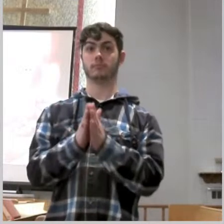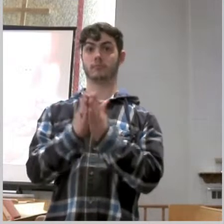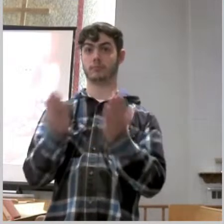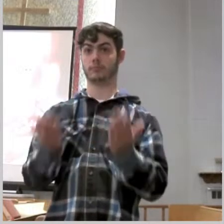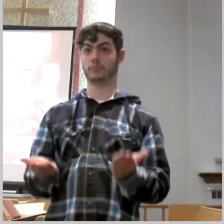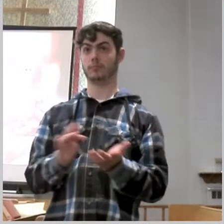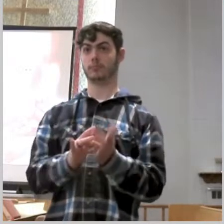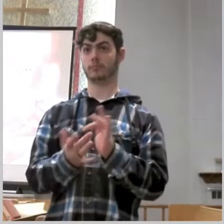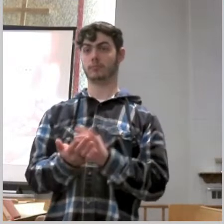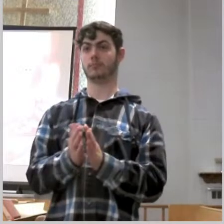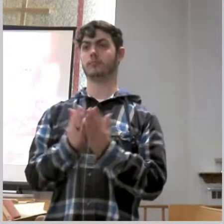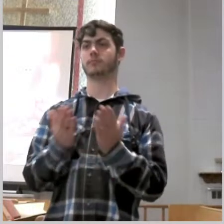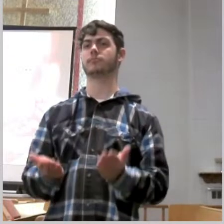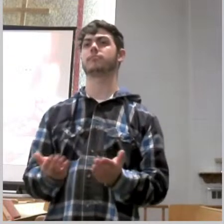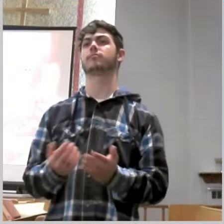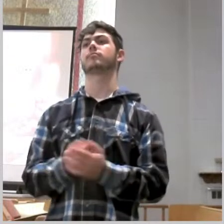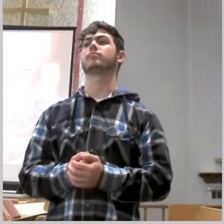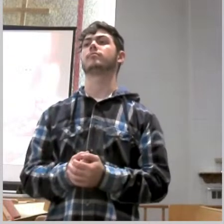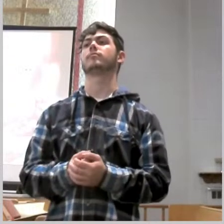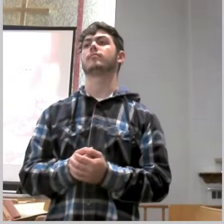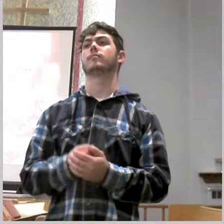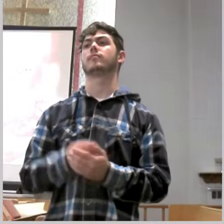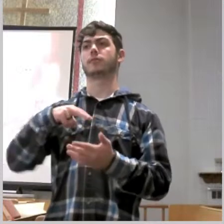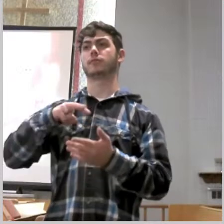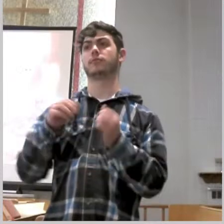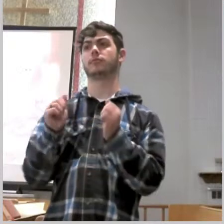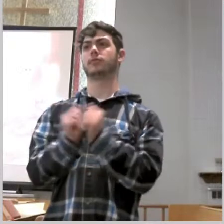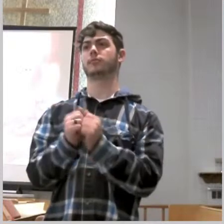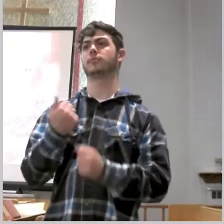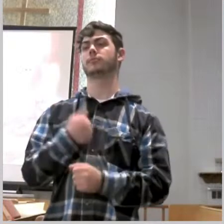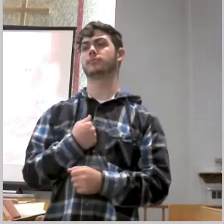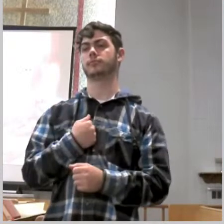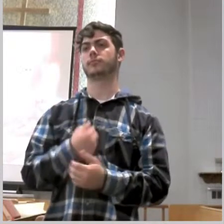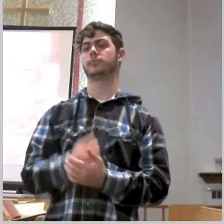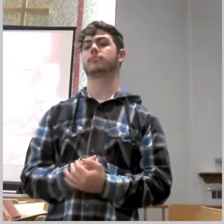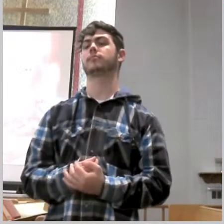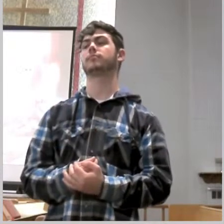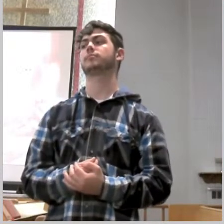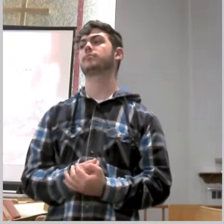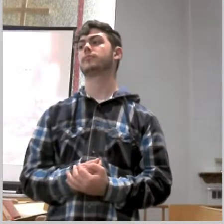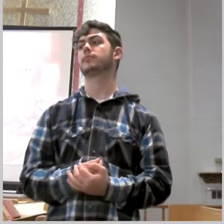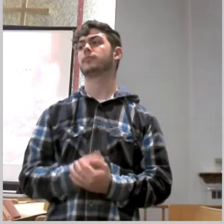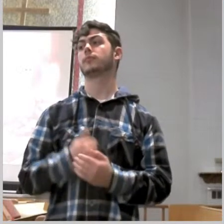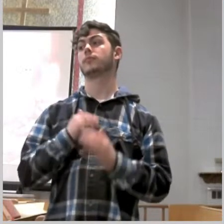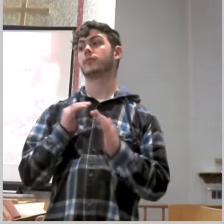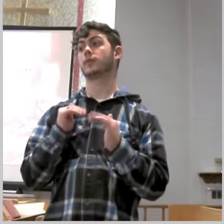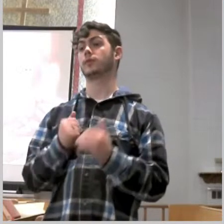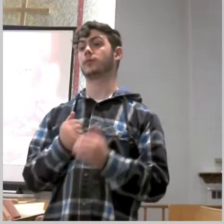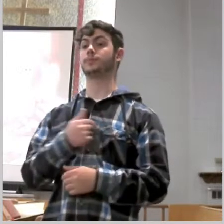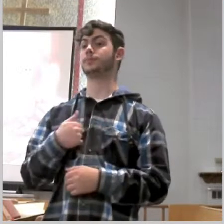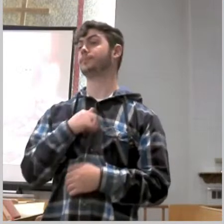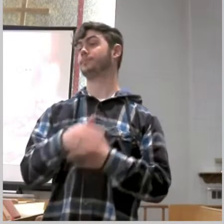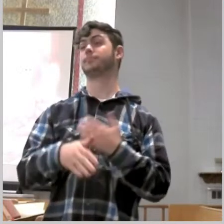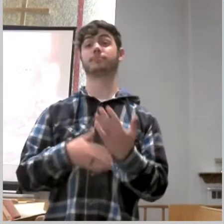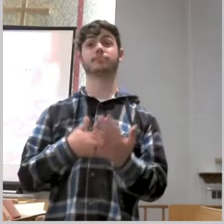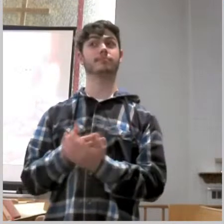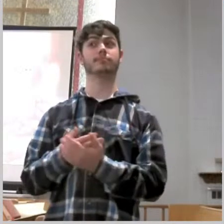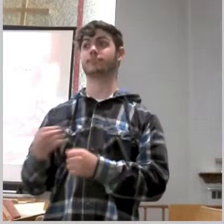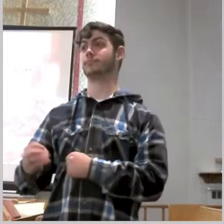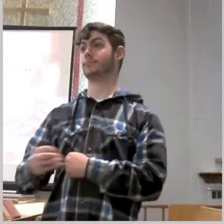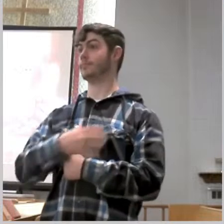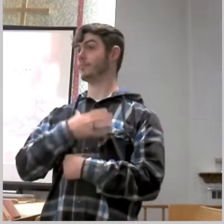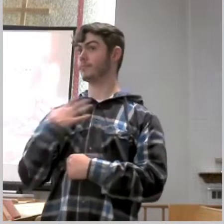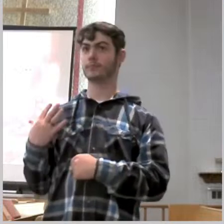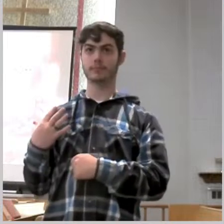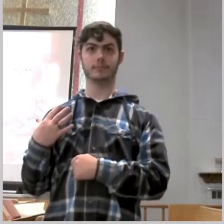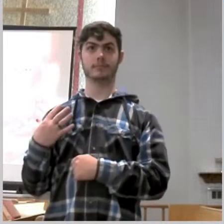might want to read along with me, because that's where we're going to stick for today's message. And hopefully we will all be inspired, or you will be